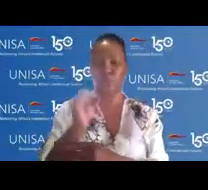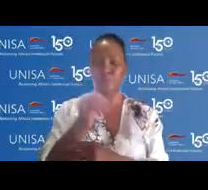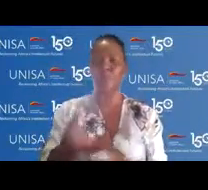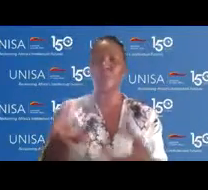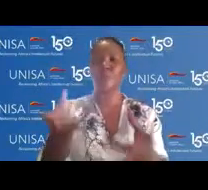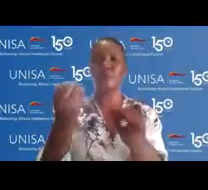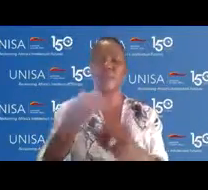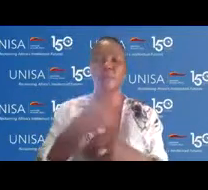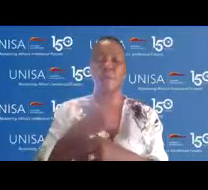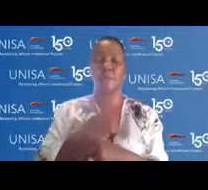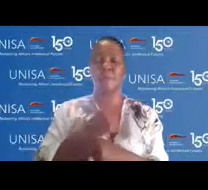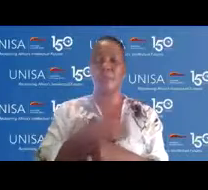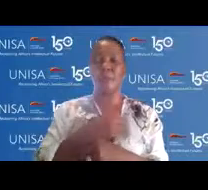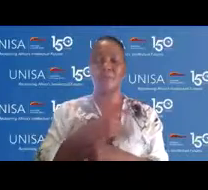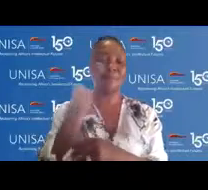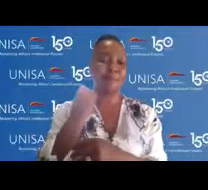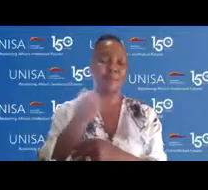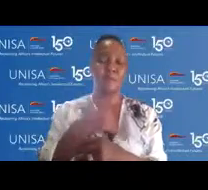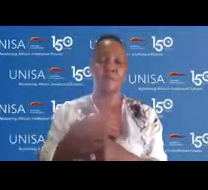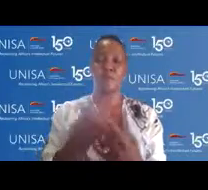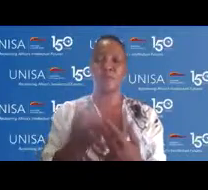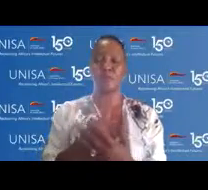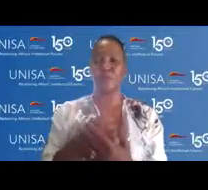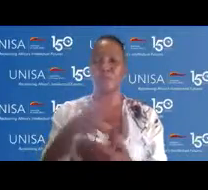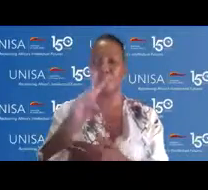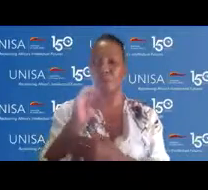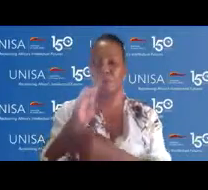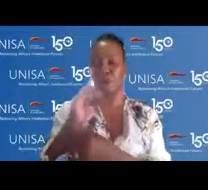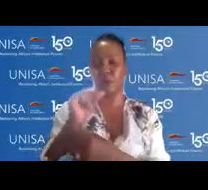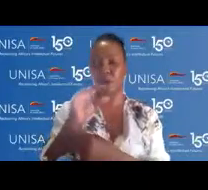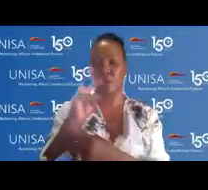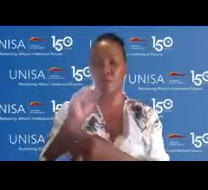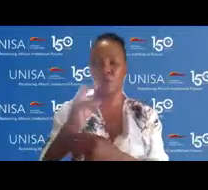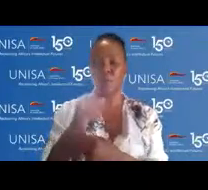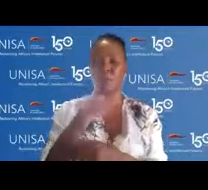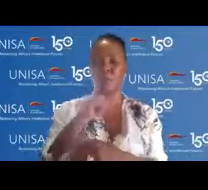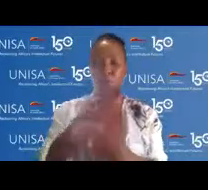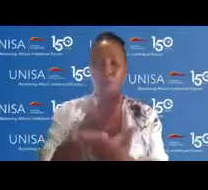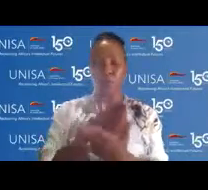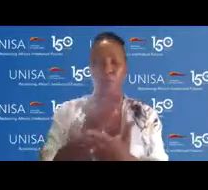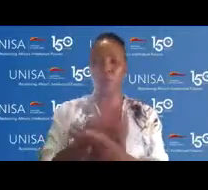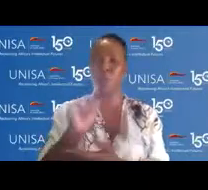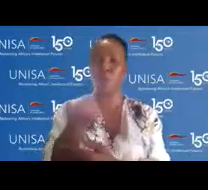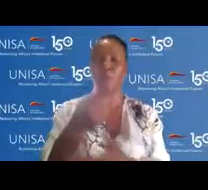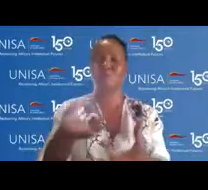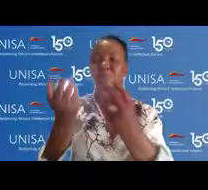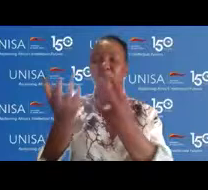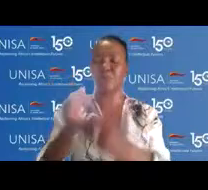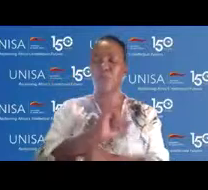So, okay, so hopefully you guys all have received your data. Very, very important.